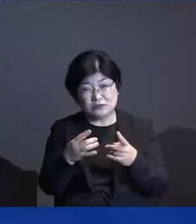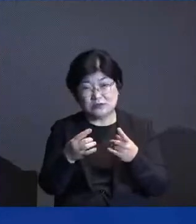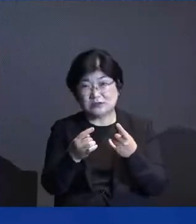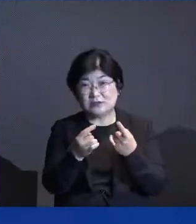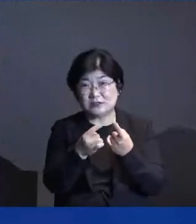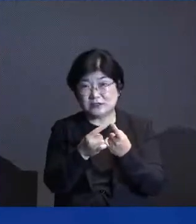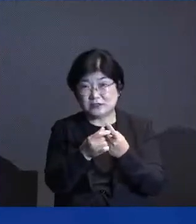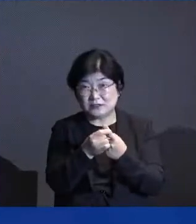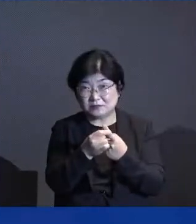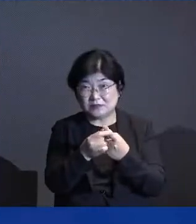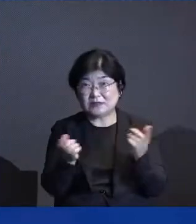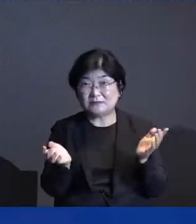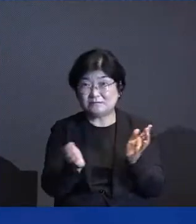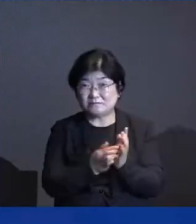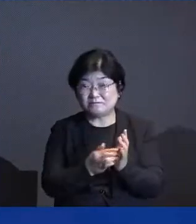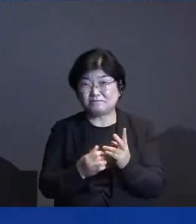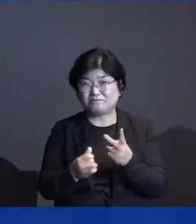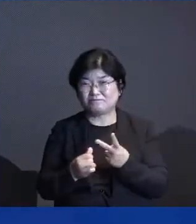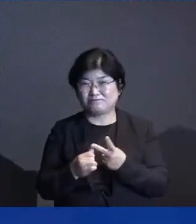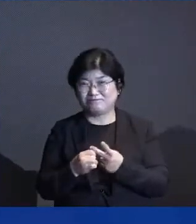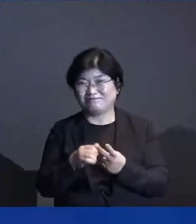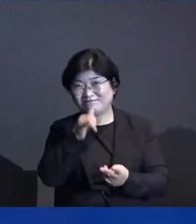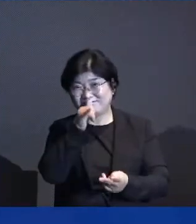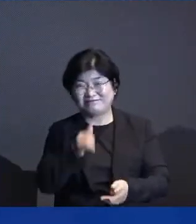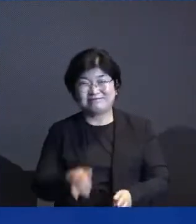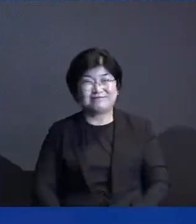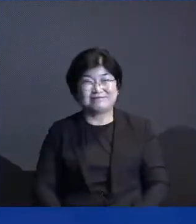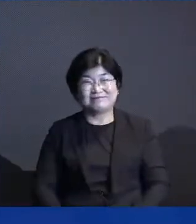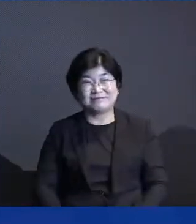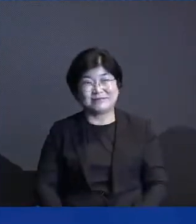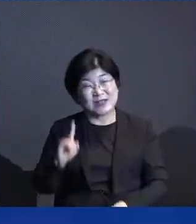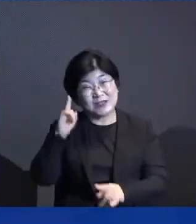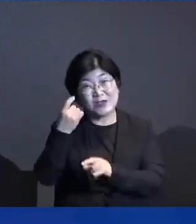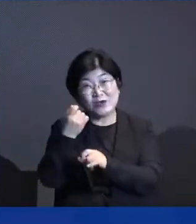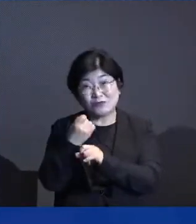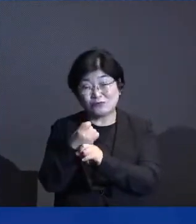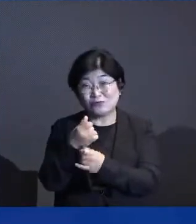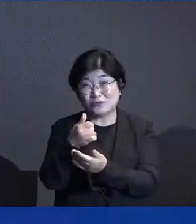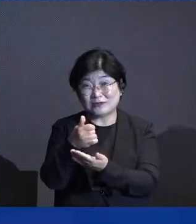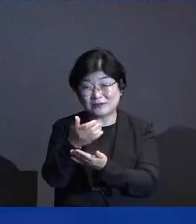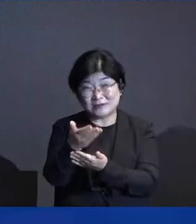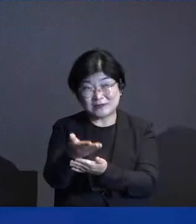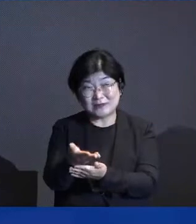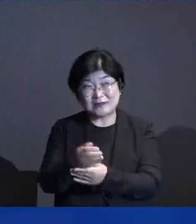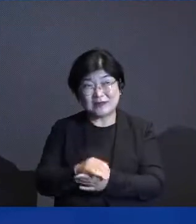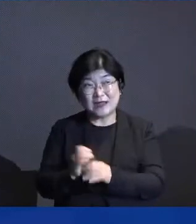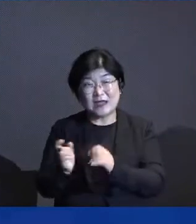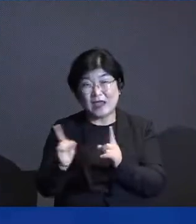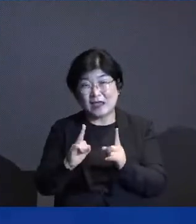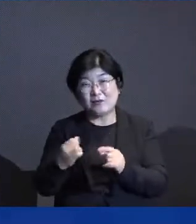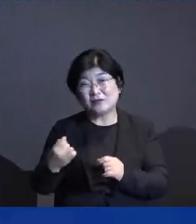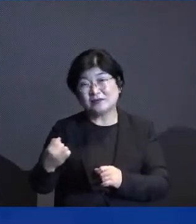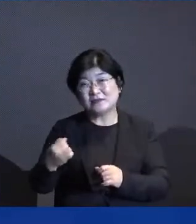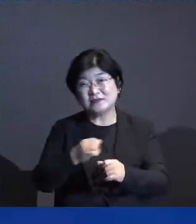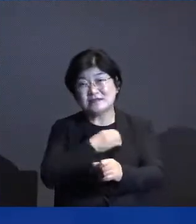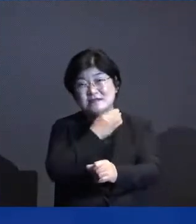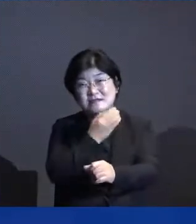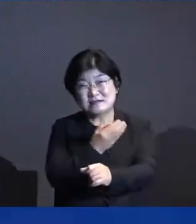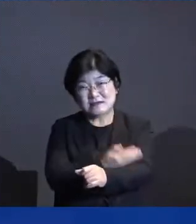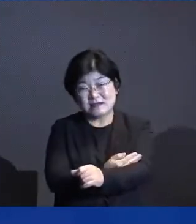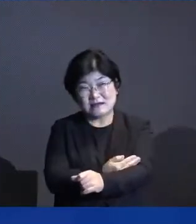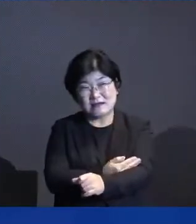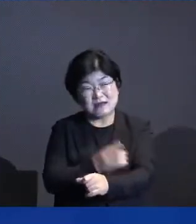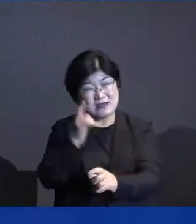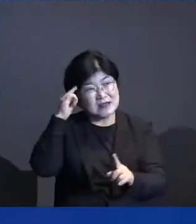for Dr. Lee. So you mentioned the important role of resilience and optimism during